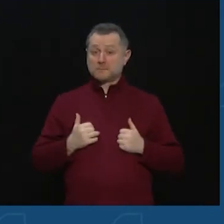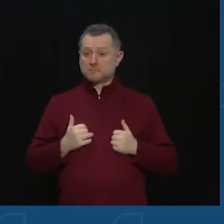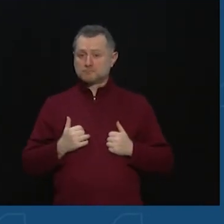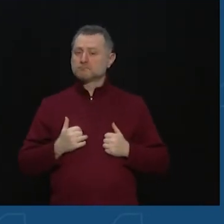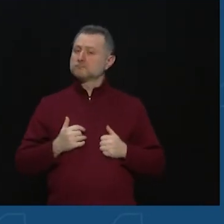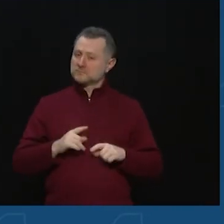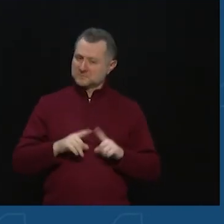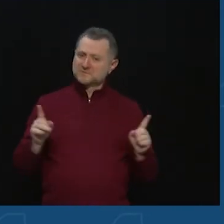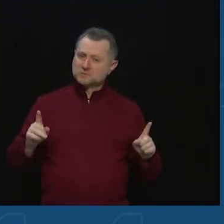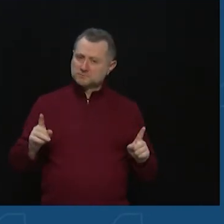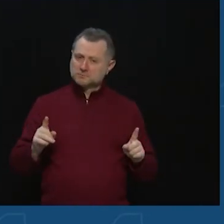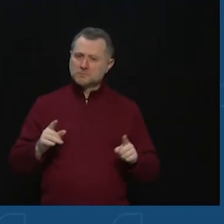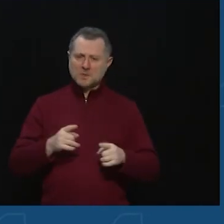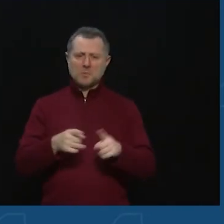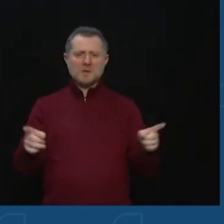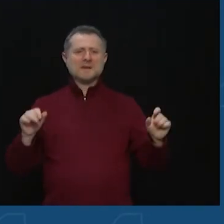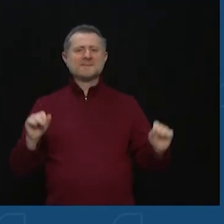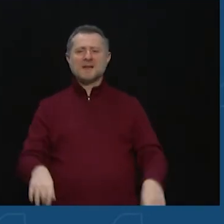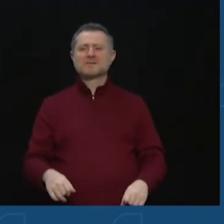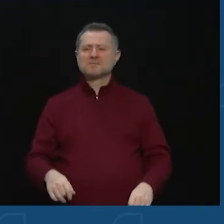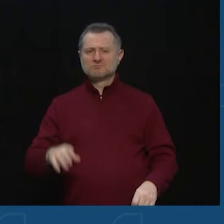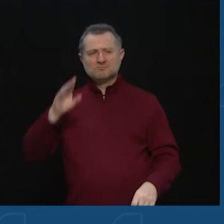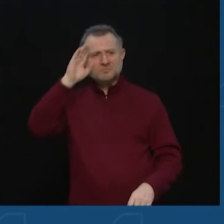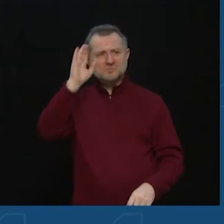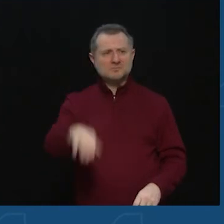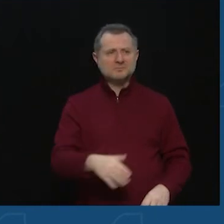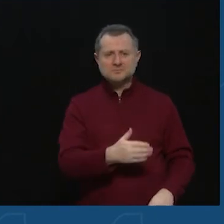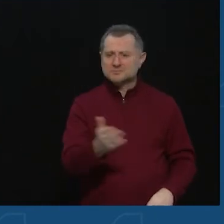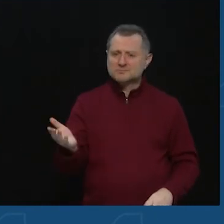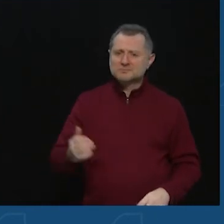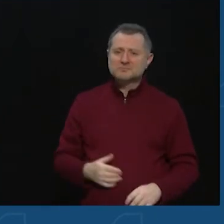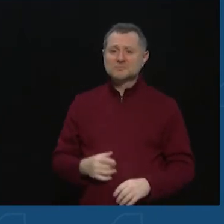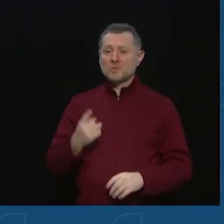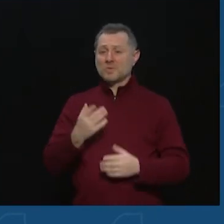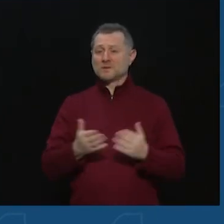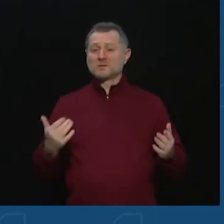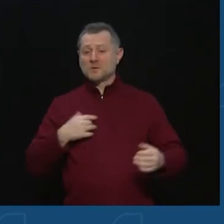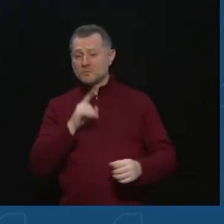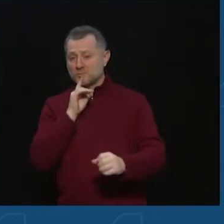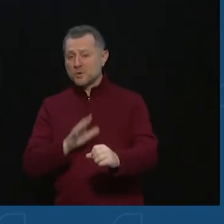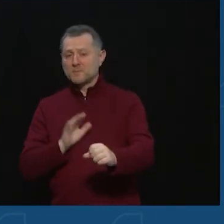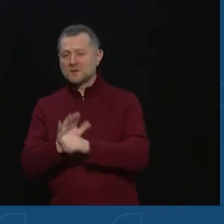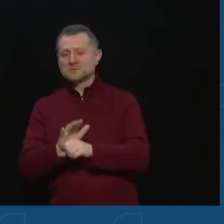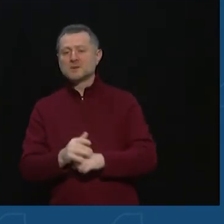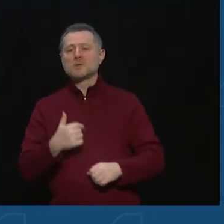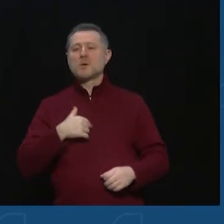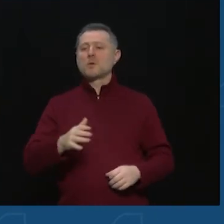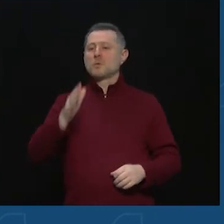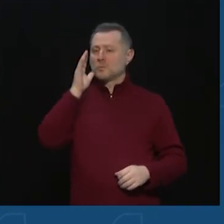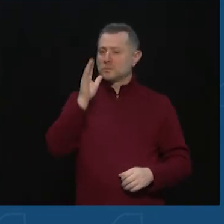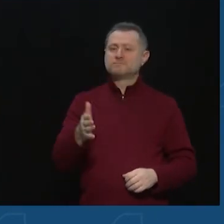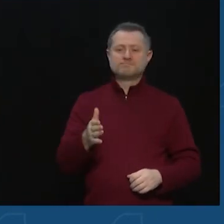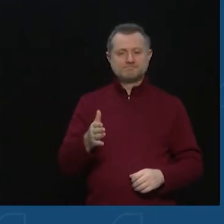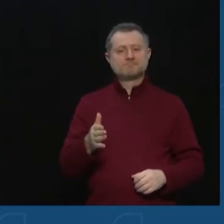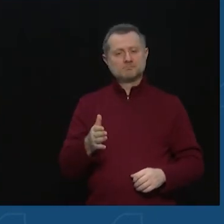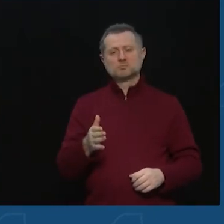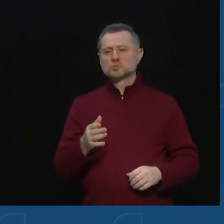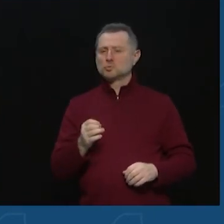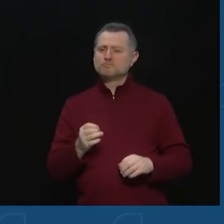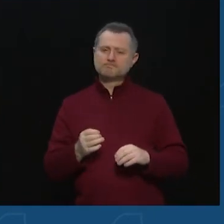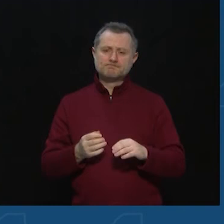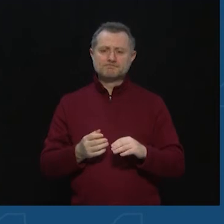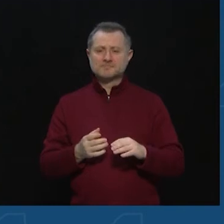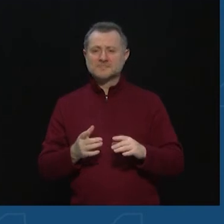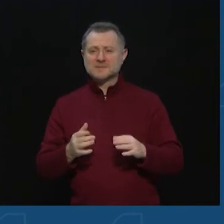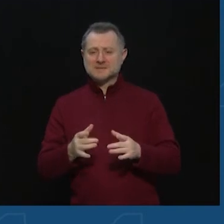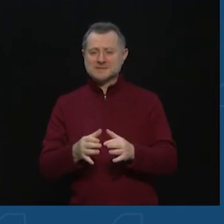We know you are. But one thing I'm going to commit to, I'm going to increase your ranks. So when I look out, there's